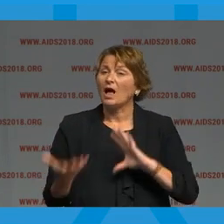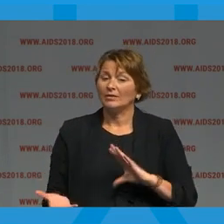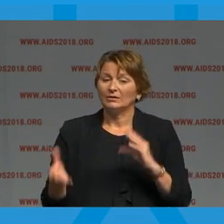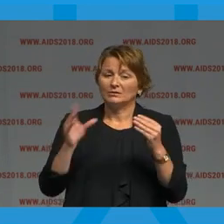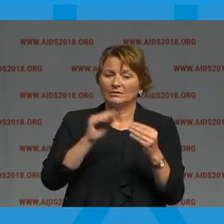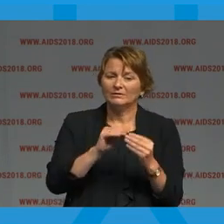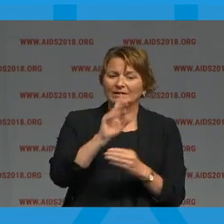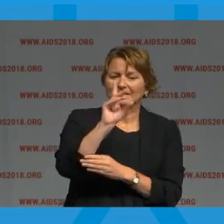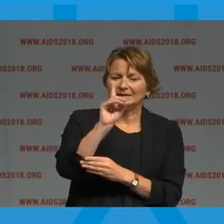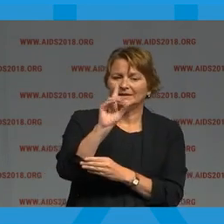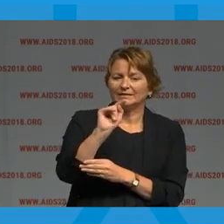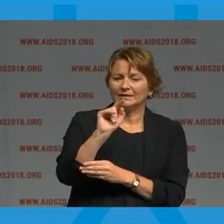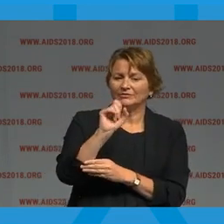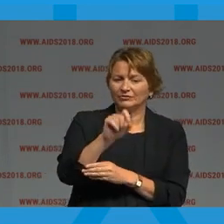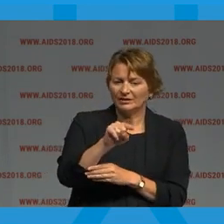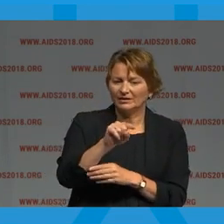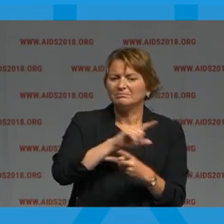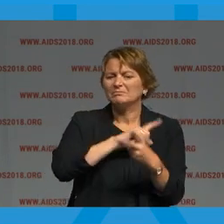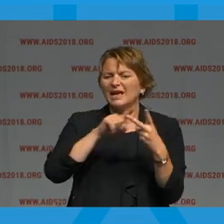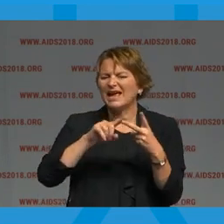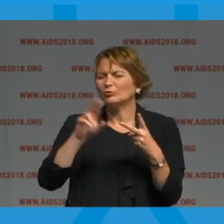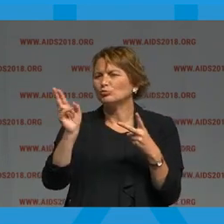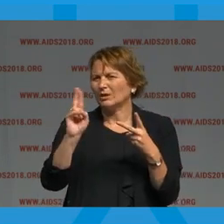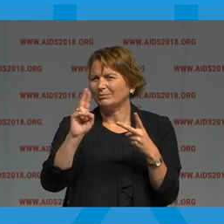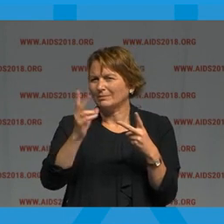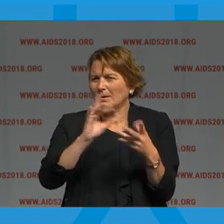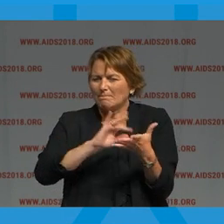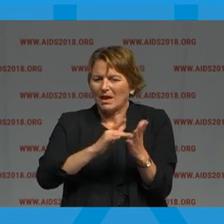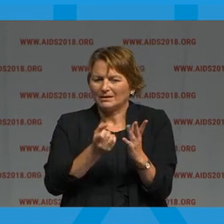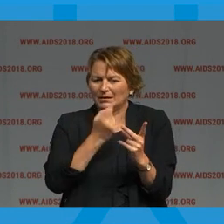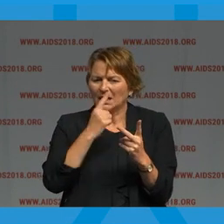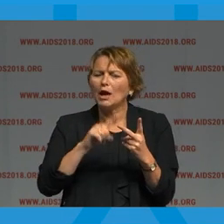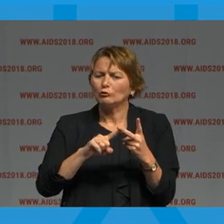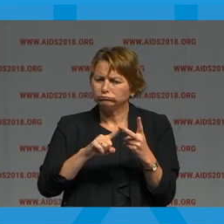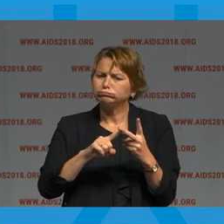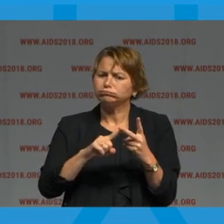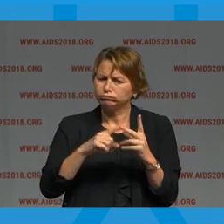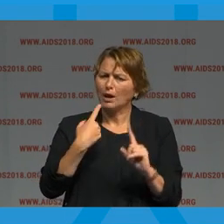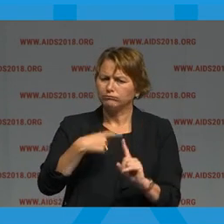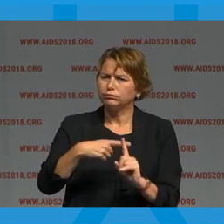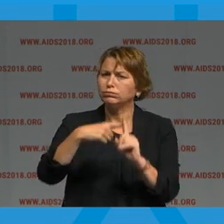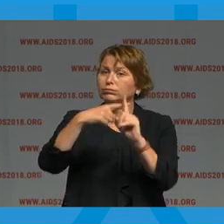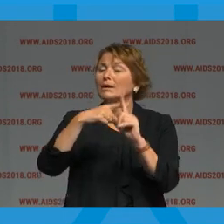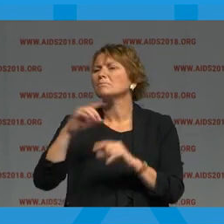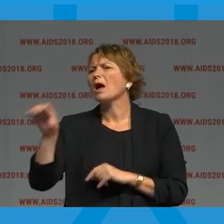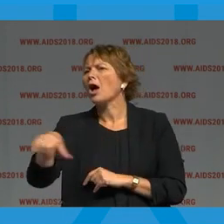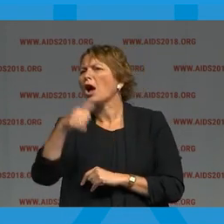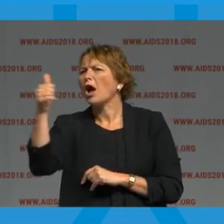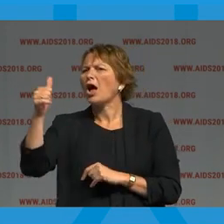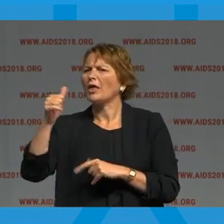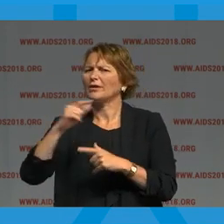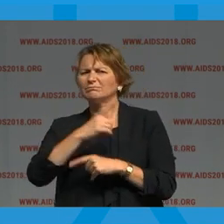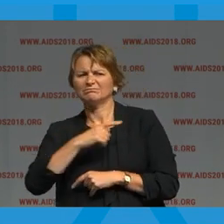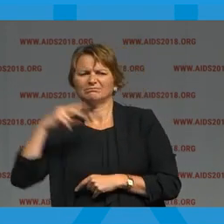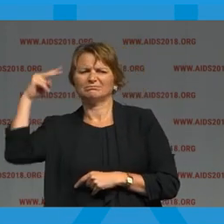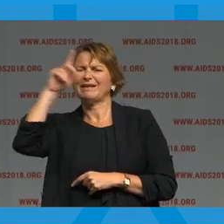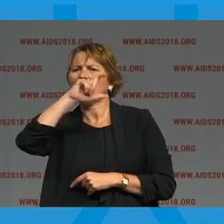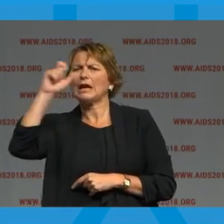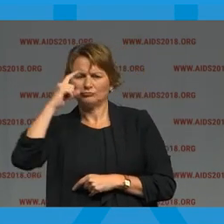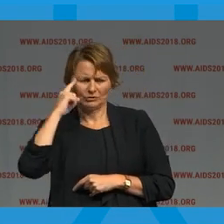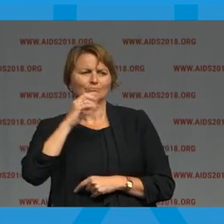dolutegravir and rilpivirine, as you know, has been approved as a fixed-dose combination by the FDA and other agencies, and this was